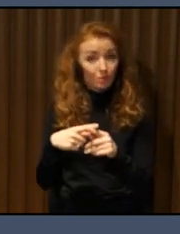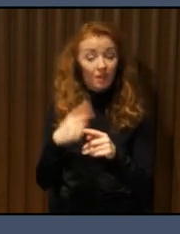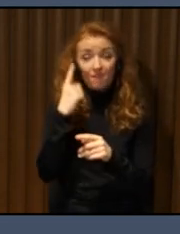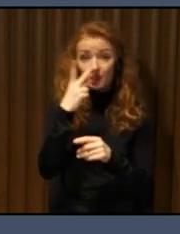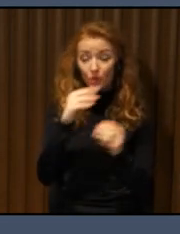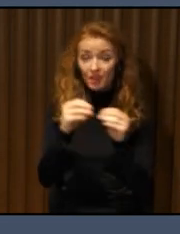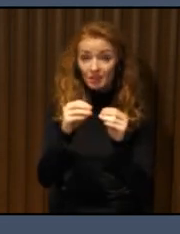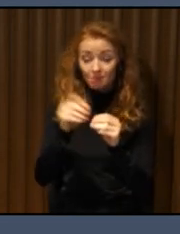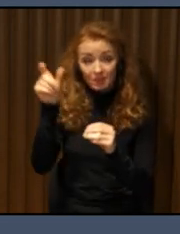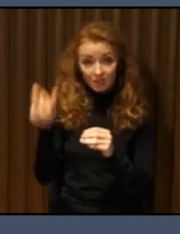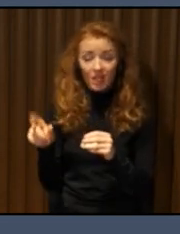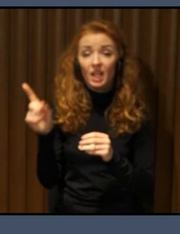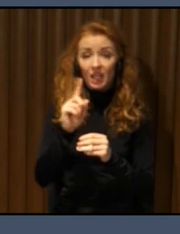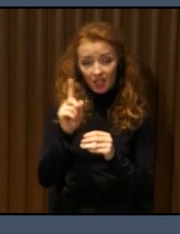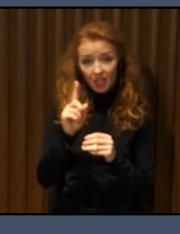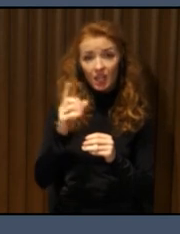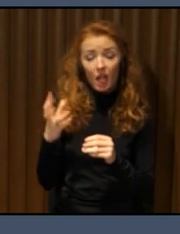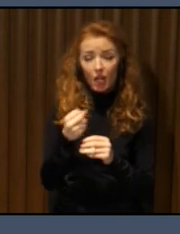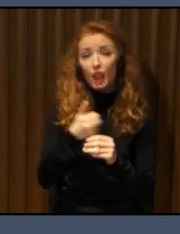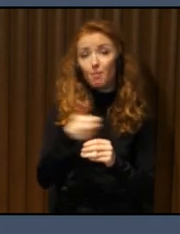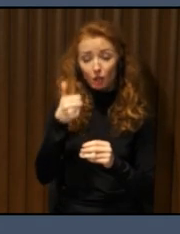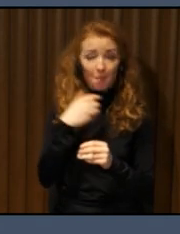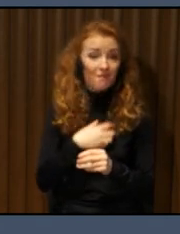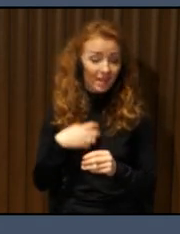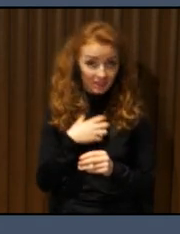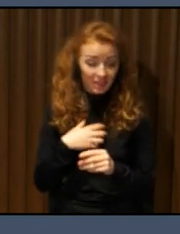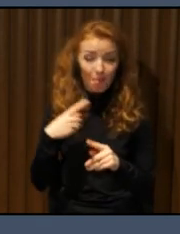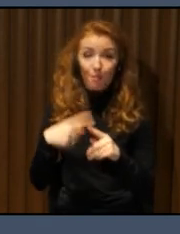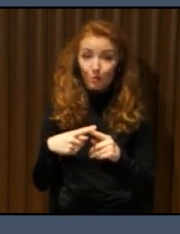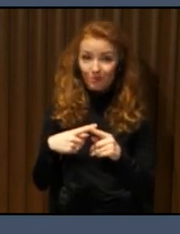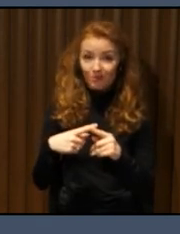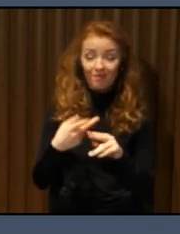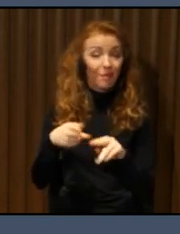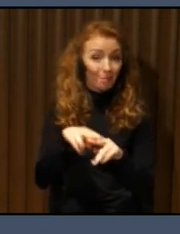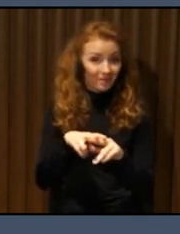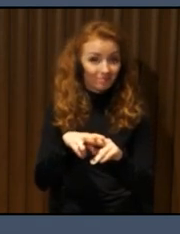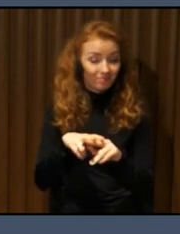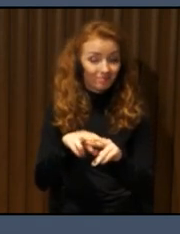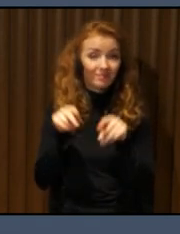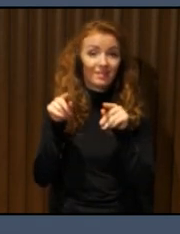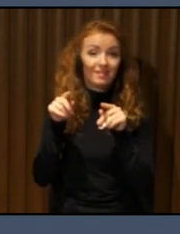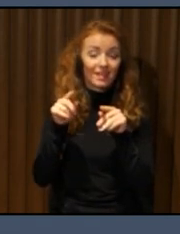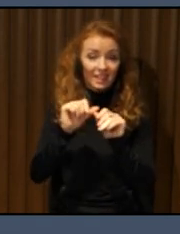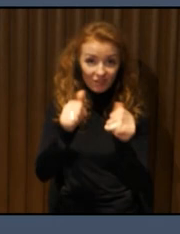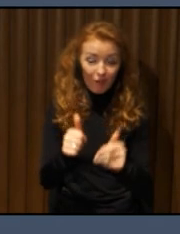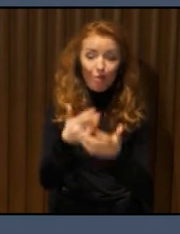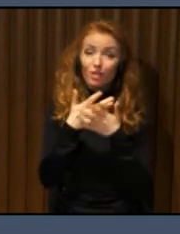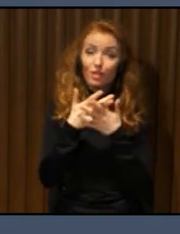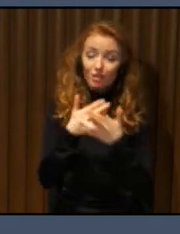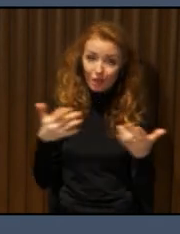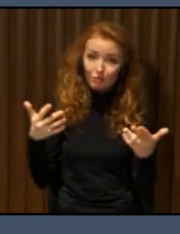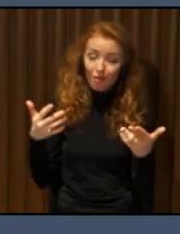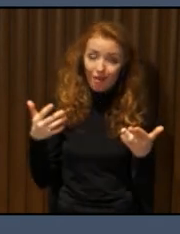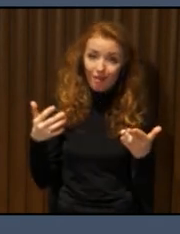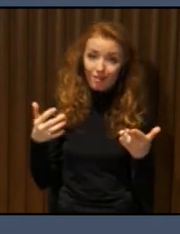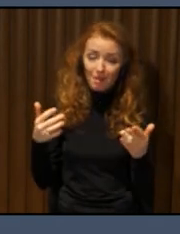design vision gave birth to the ThisAbles project. Smart hacks making IKEA's best-selling items accessible.